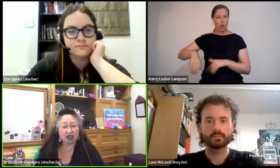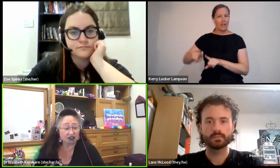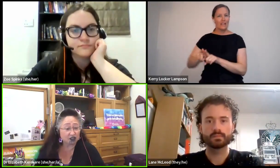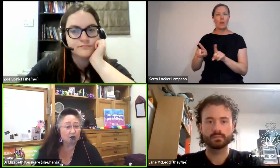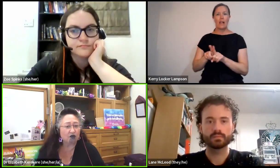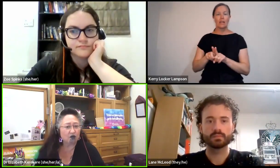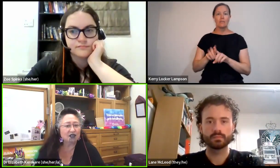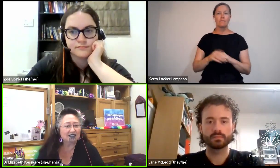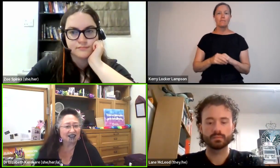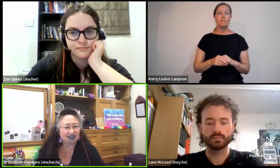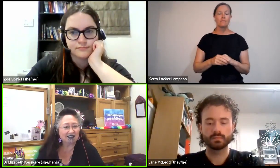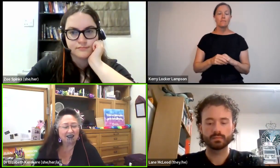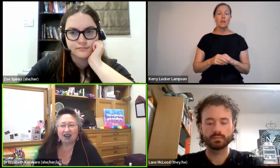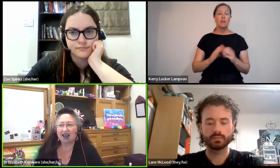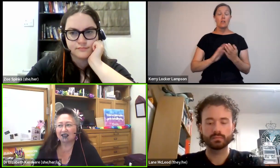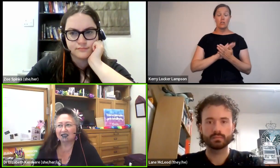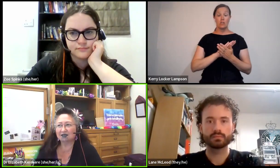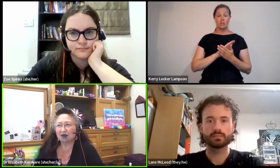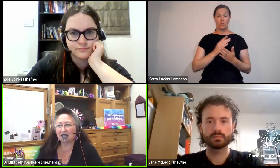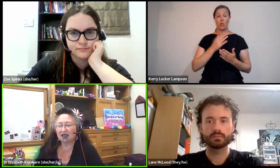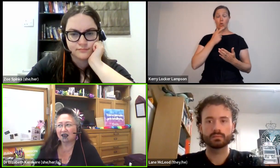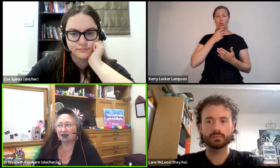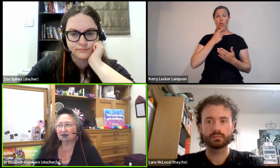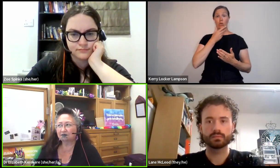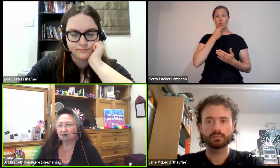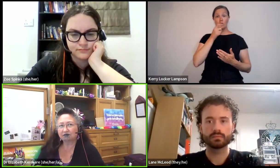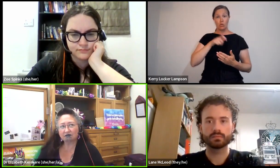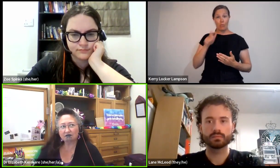lot of that consumer voice then has been